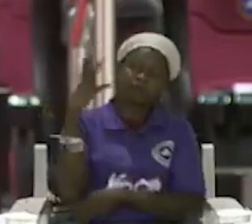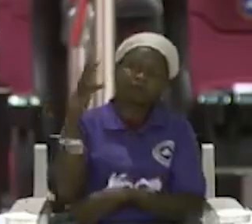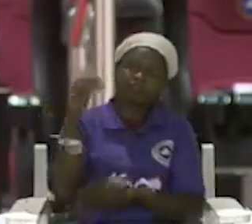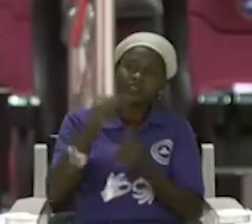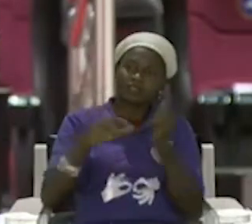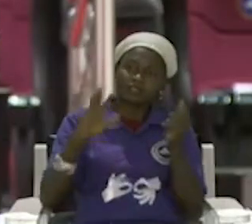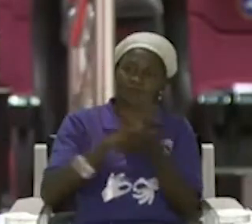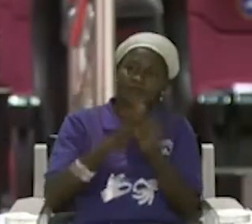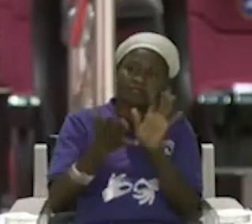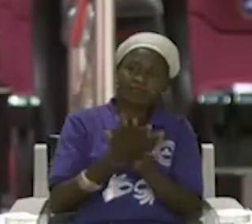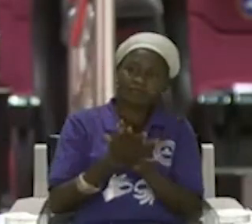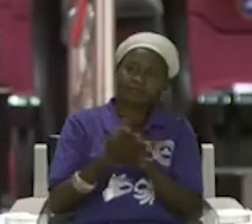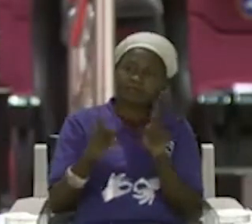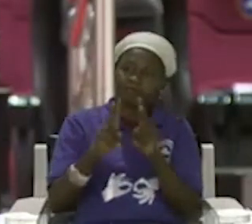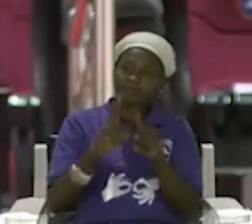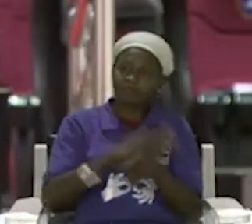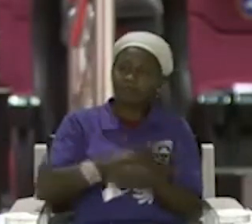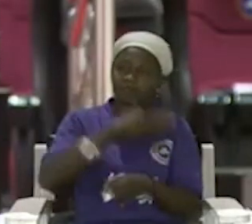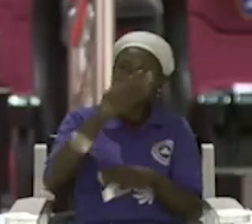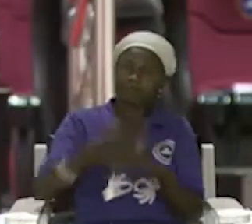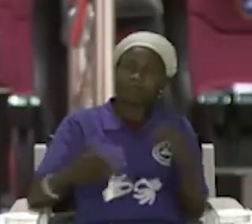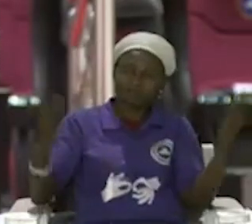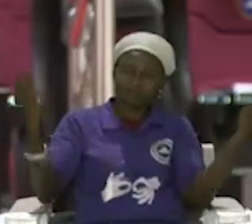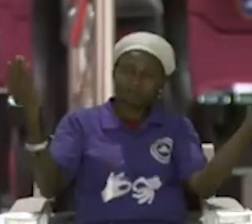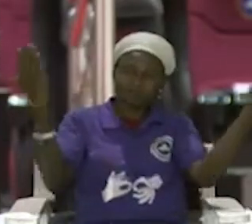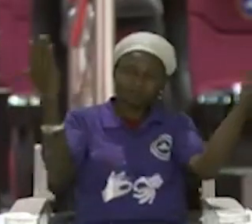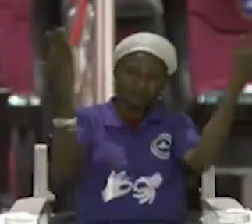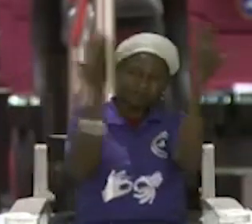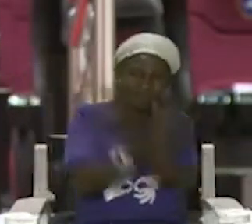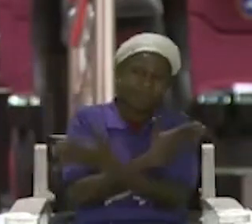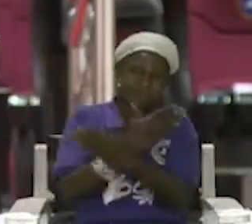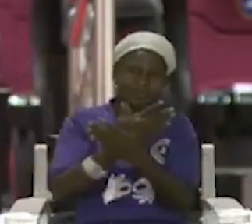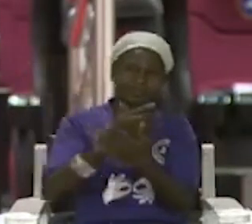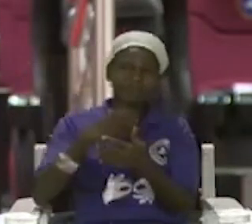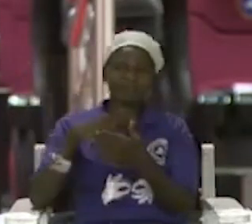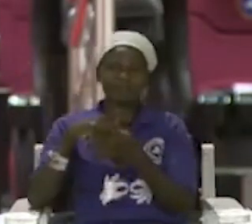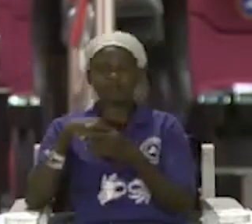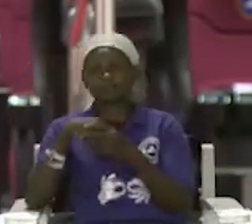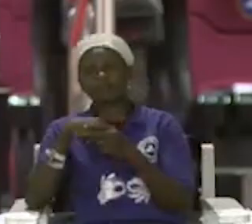Everything became absolutely black.